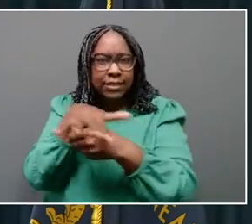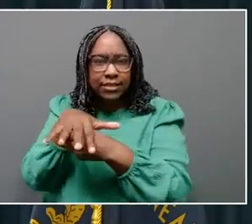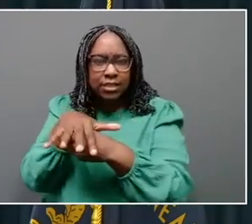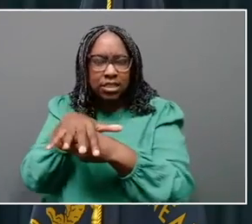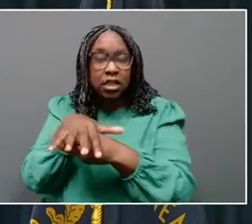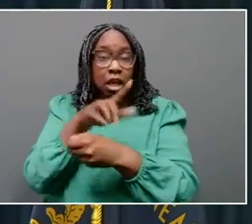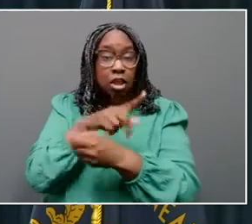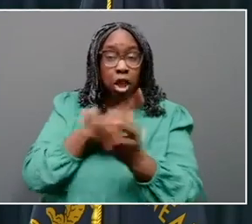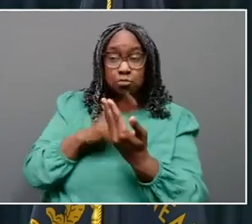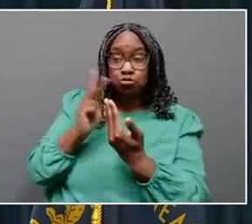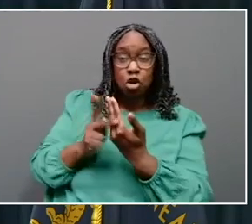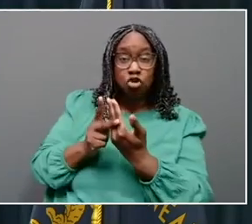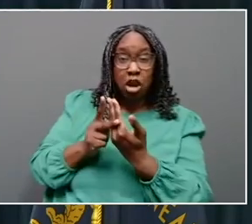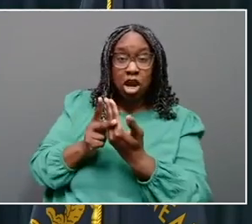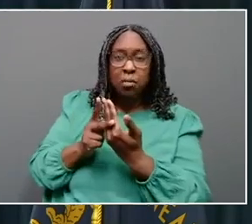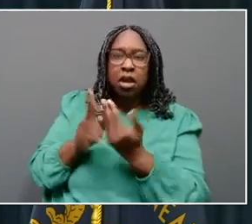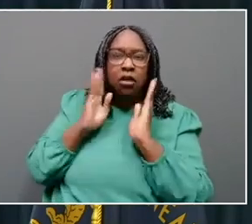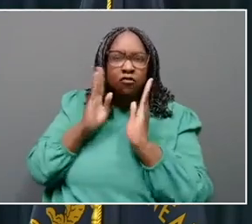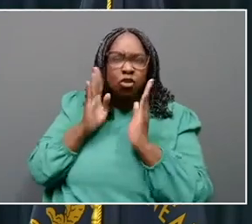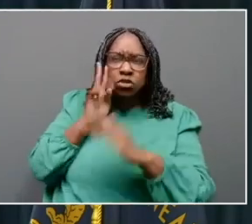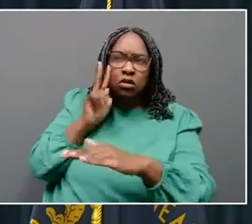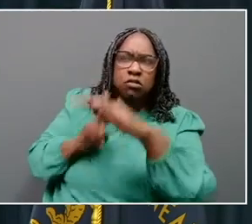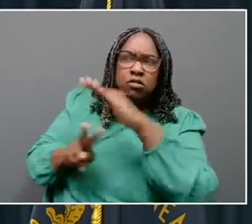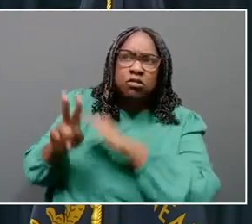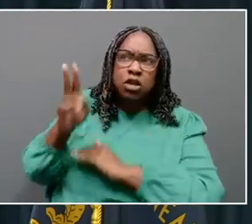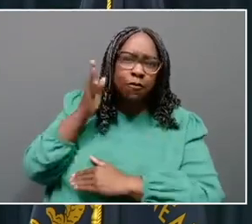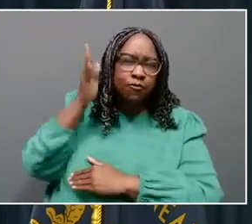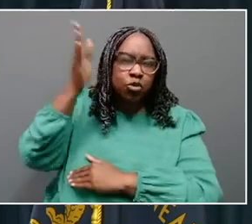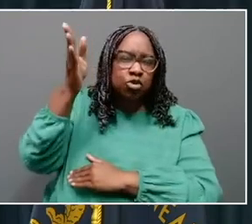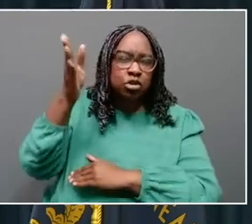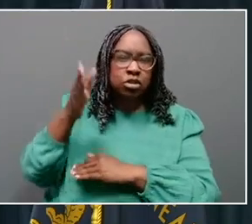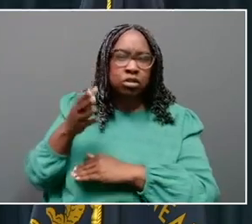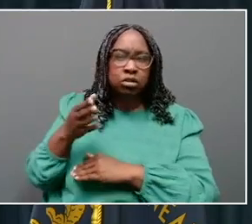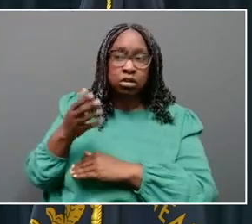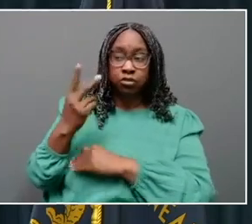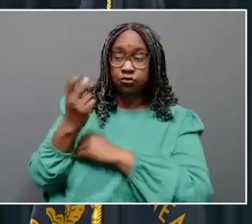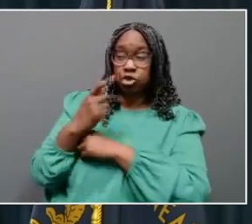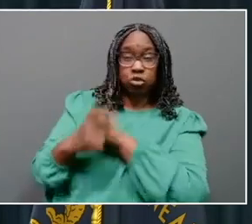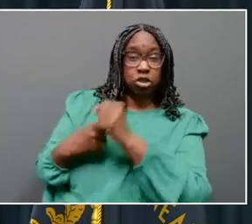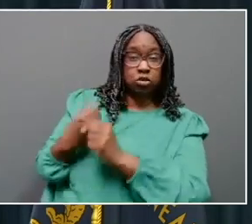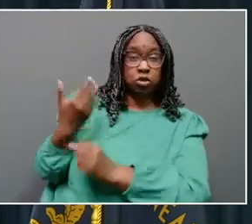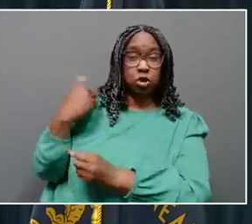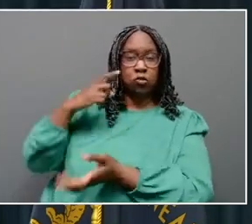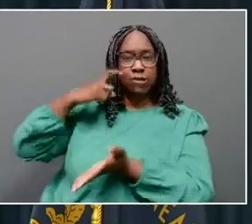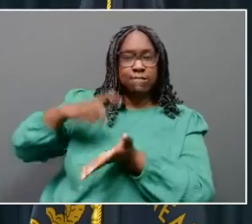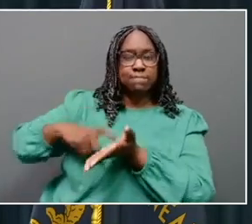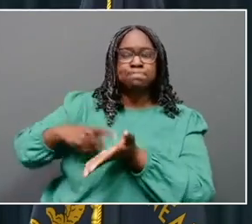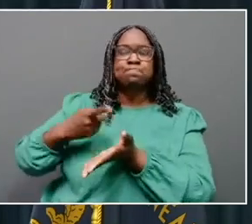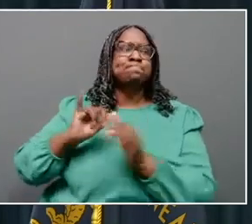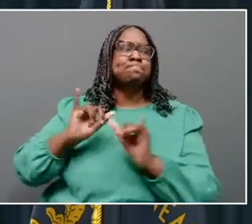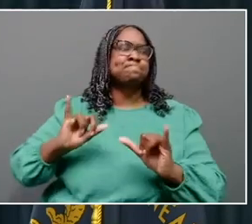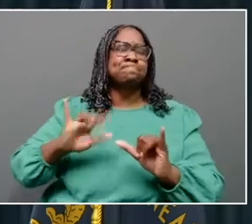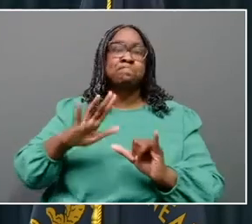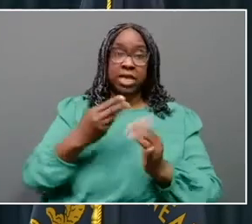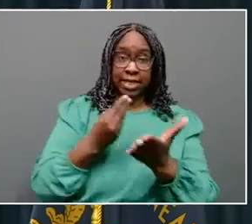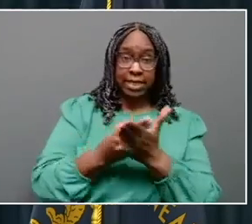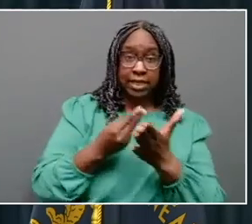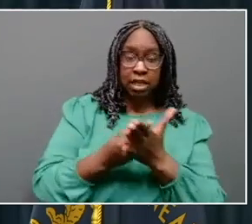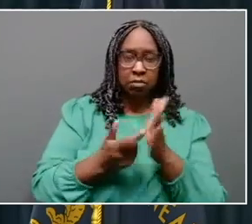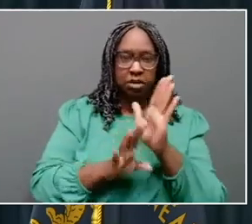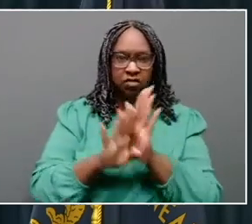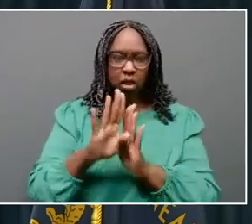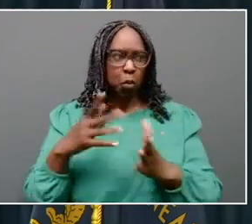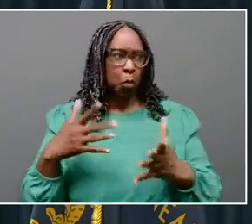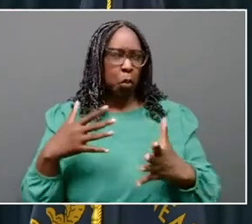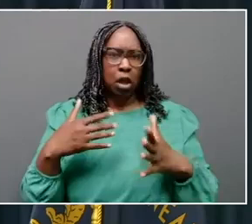program that addressed the challenge that we recognized a couple years ago, that our economic development is so hot, we're creating so many jobs, we're